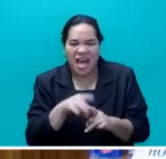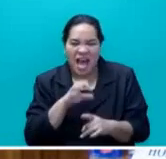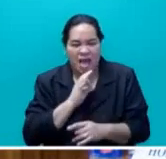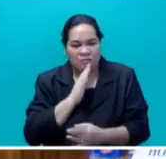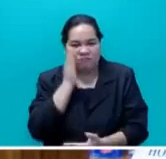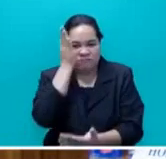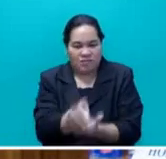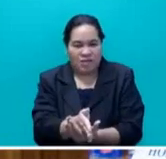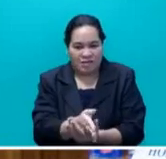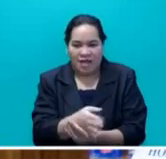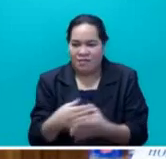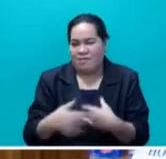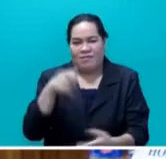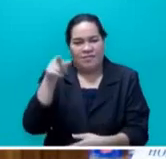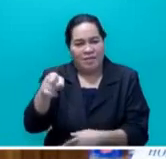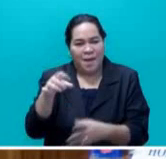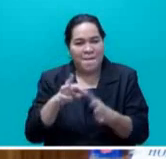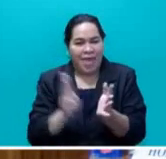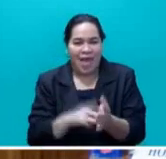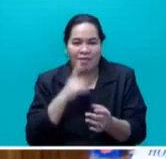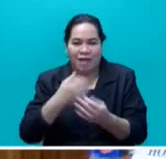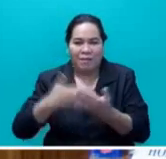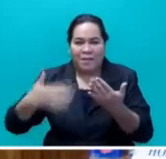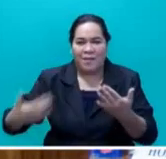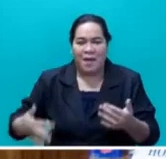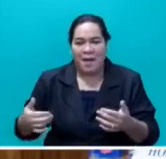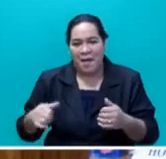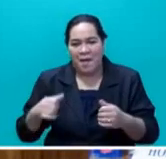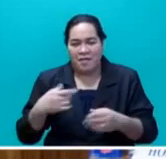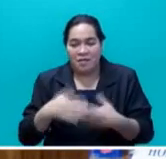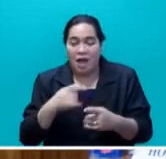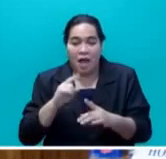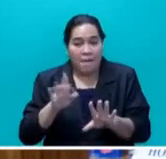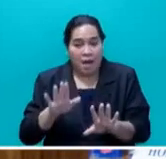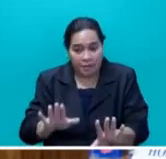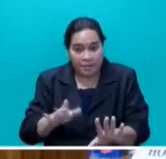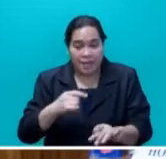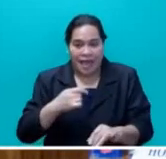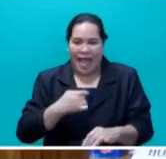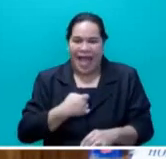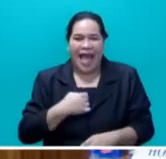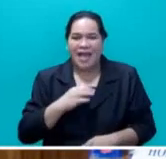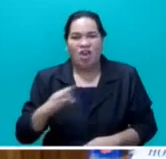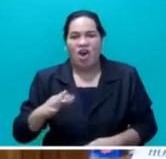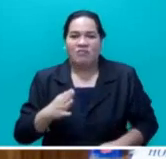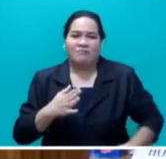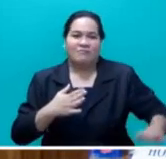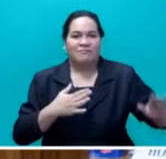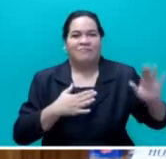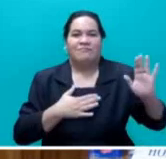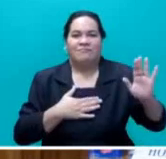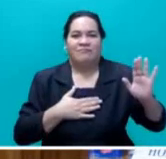despite what the Prime Minister claims. Because, Mr. Speaker, I am not the honourable member that swore and assaulted another